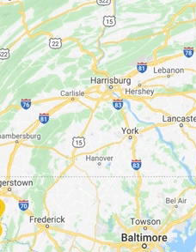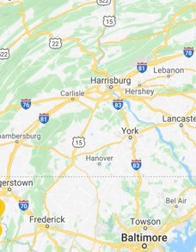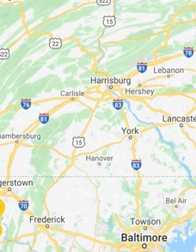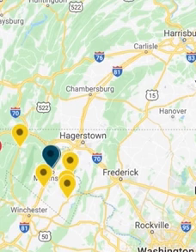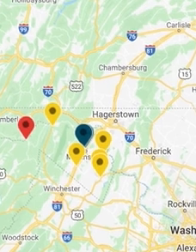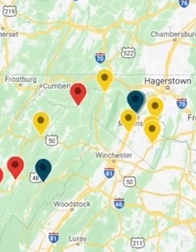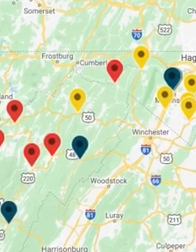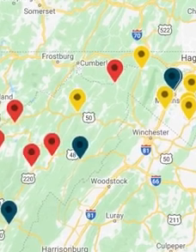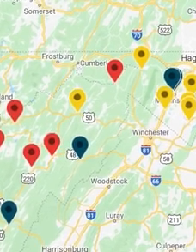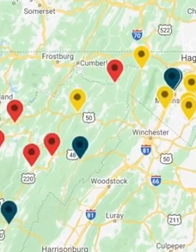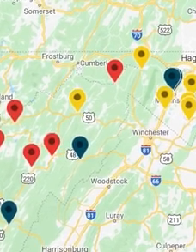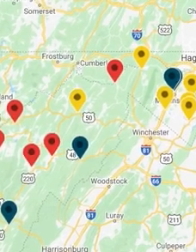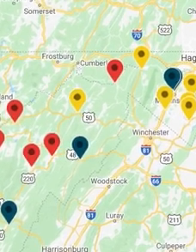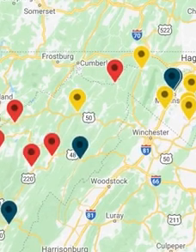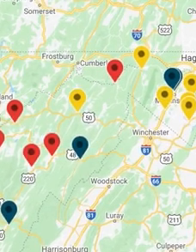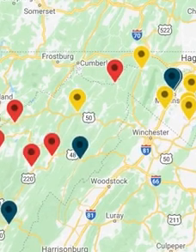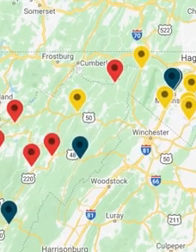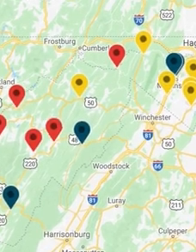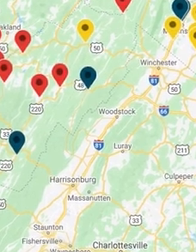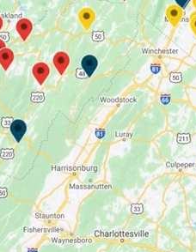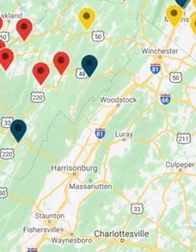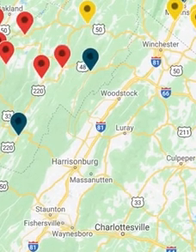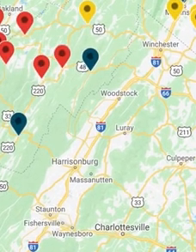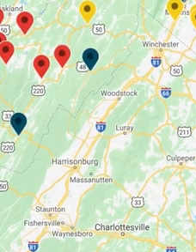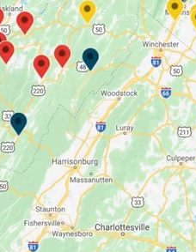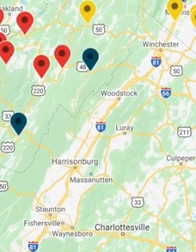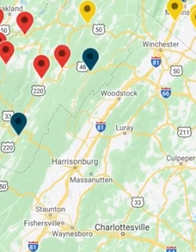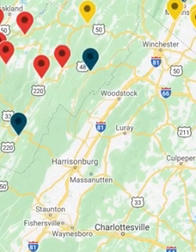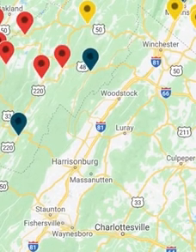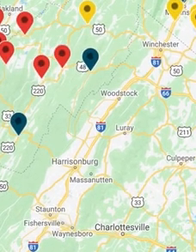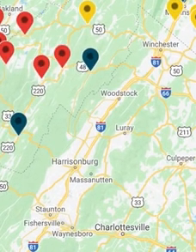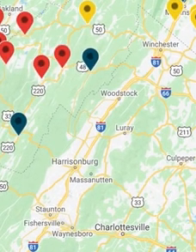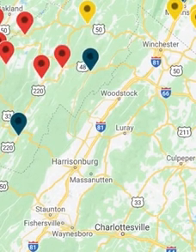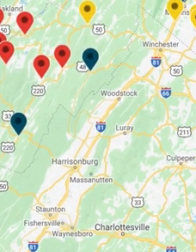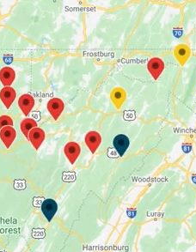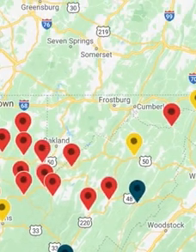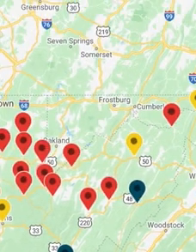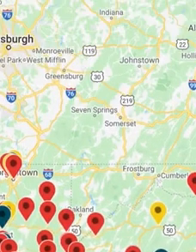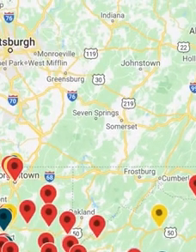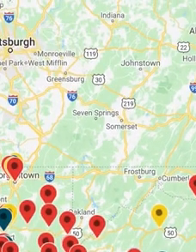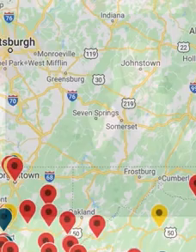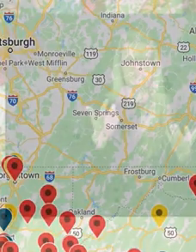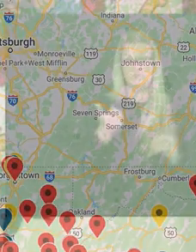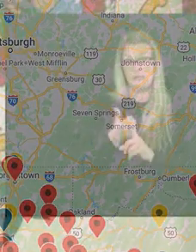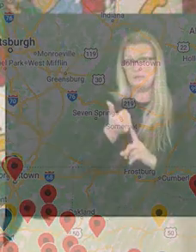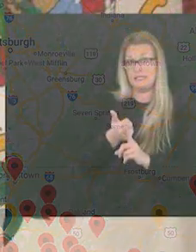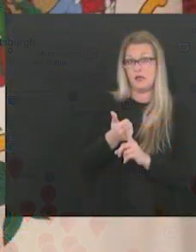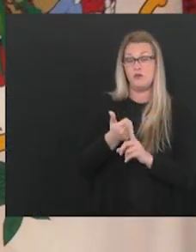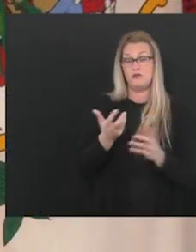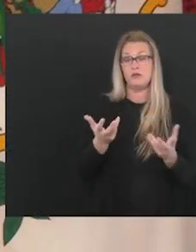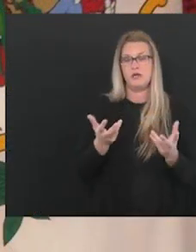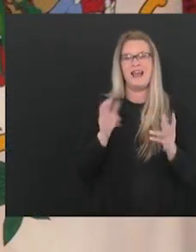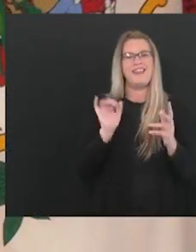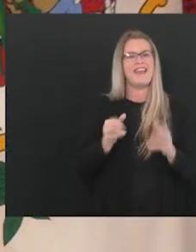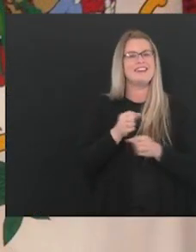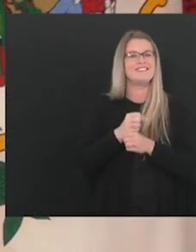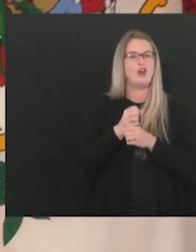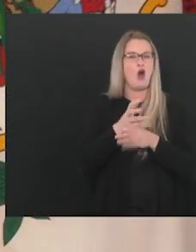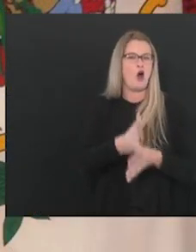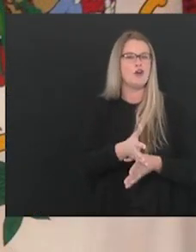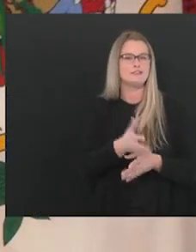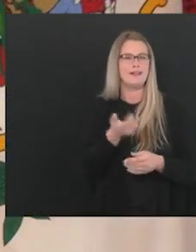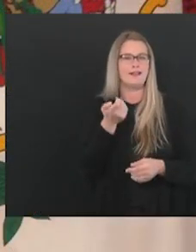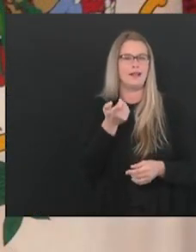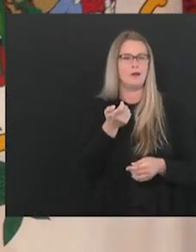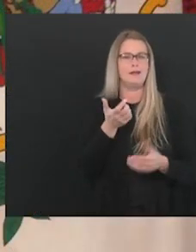program has allowed easy access for citizens to get tested at various locations across the state every day. West Virginia was the